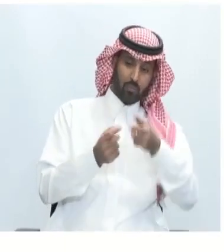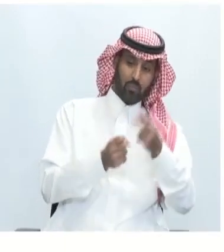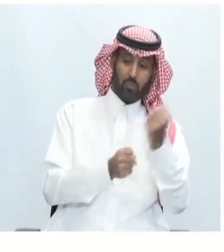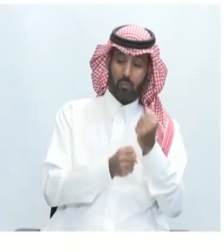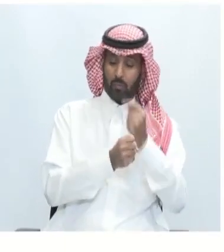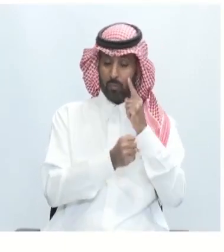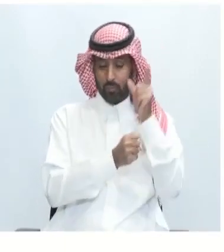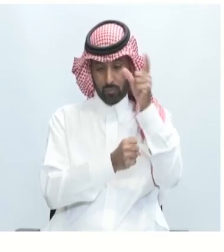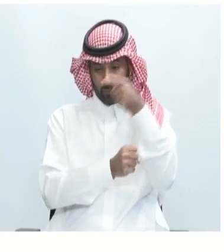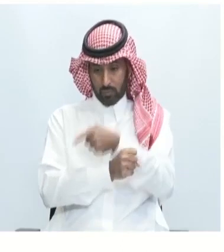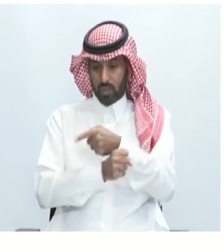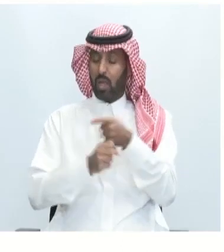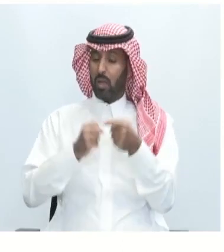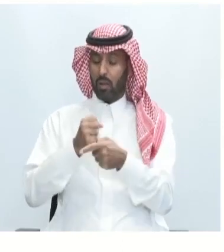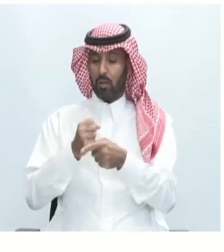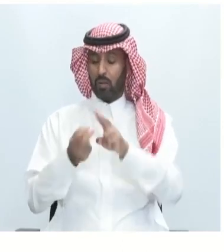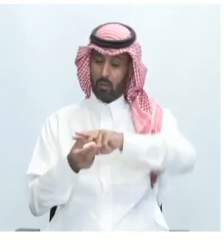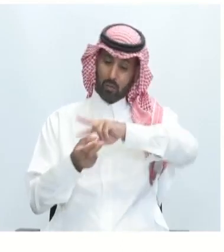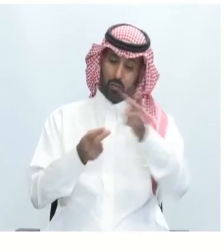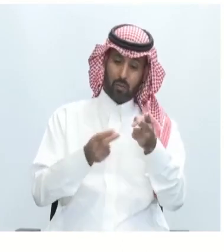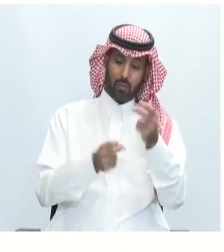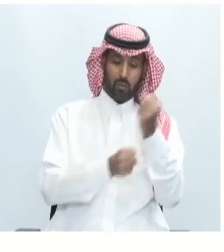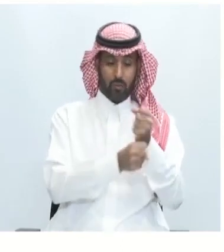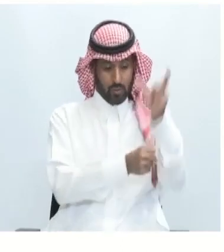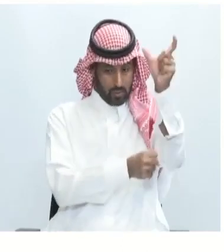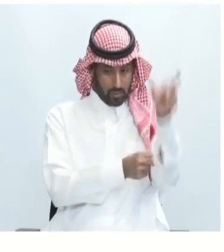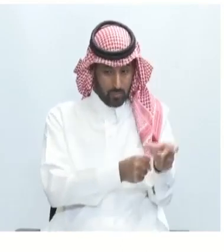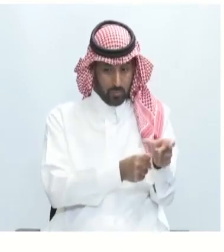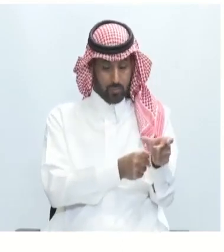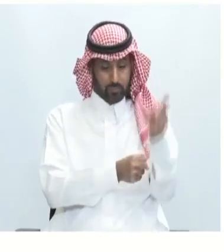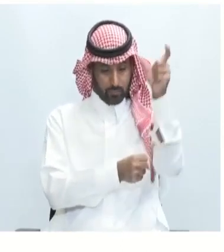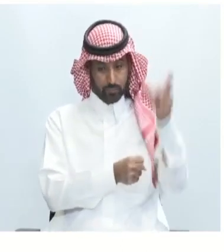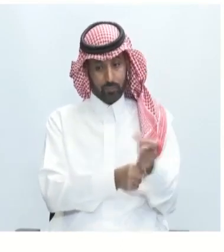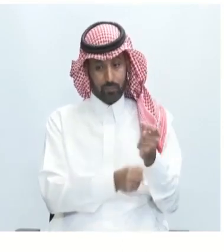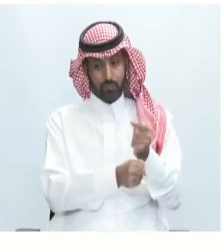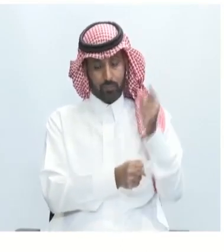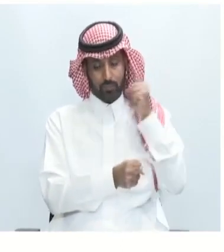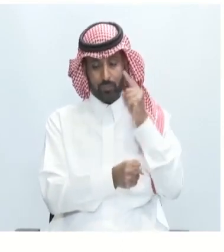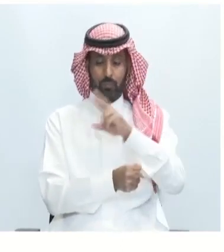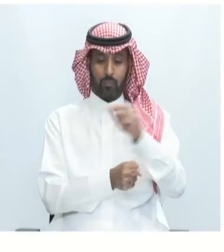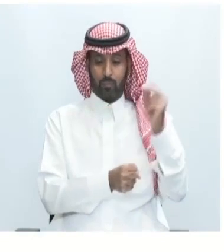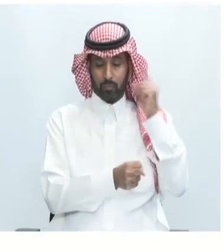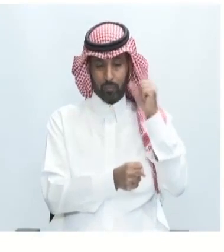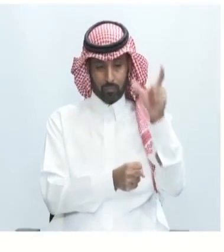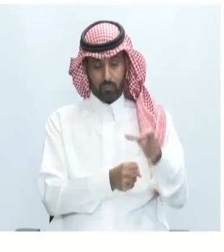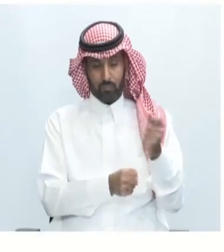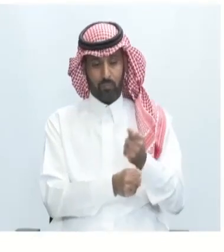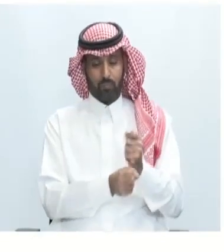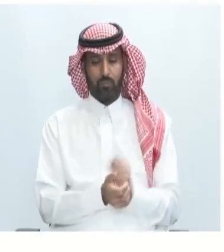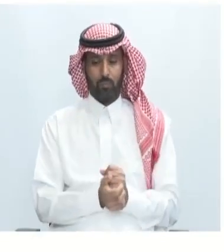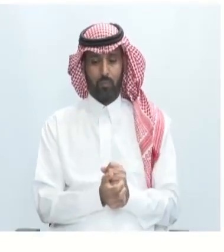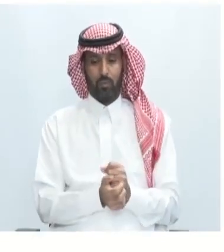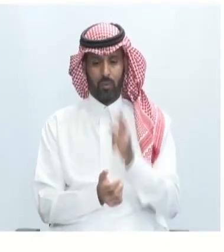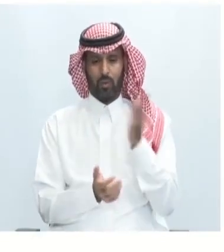object here, the object, to the being the subject, acting as a subject actually.